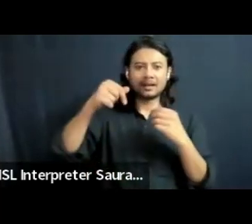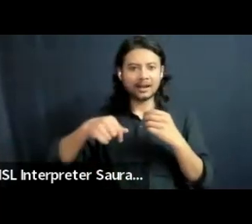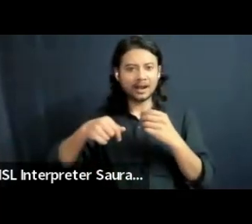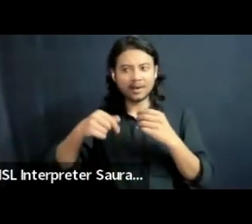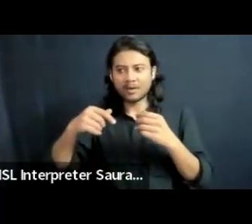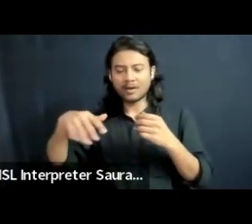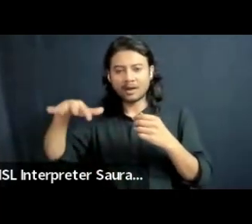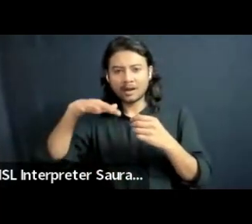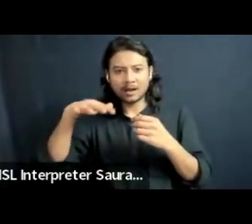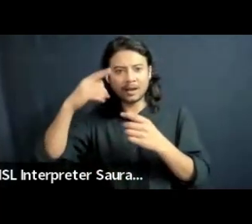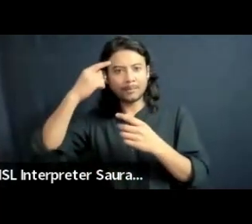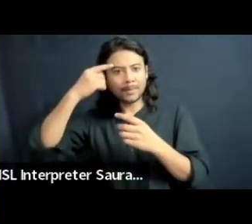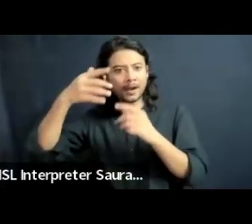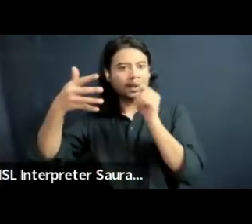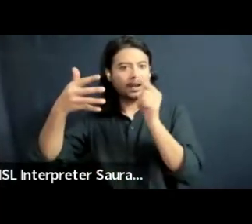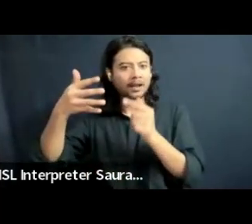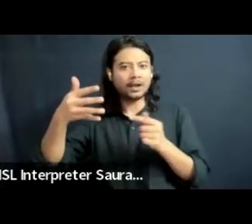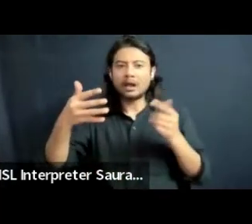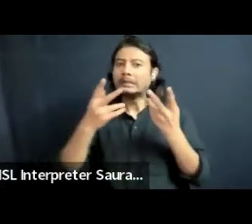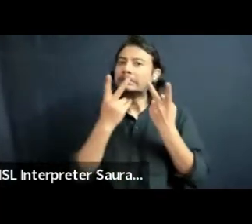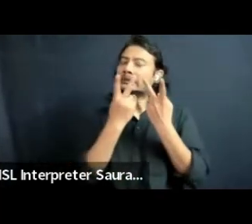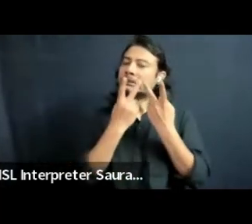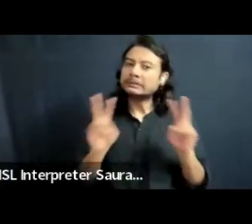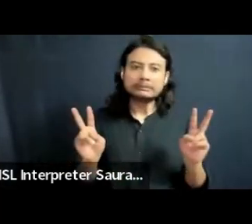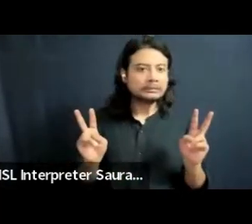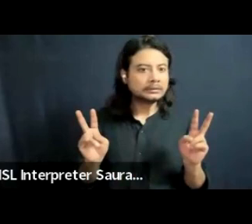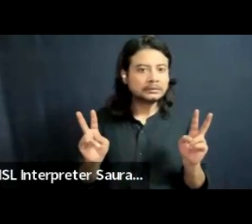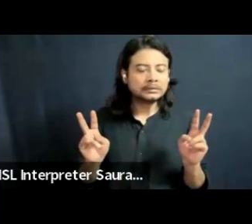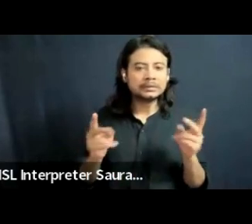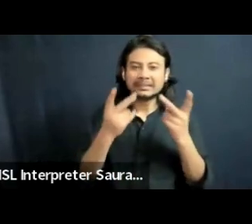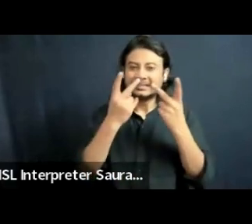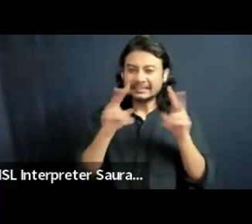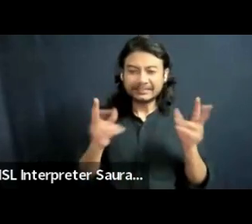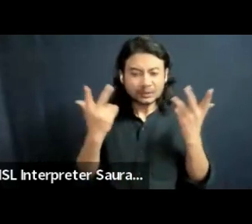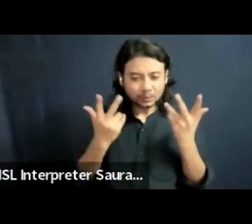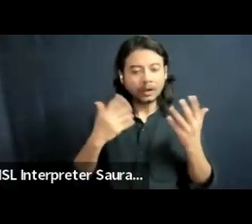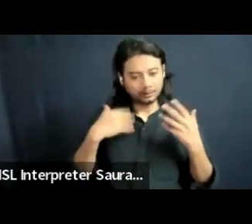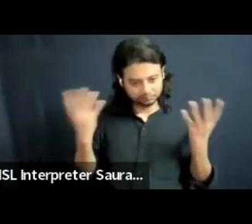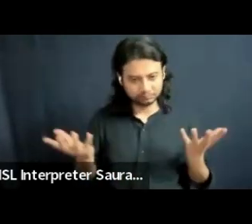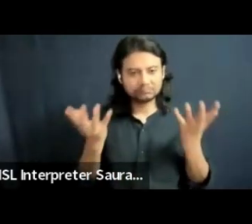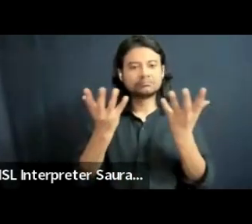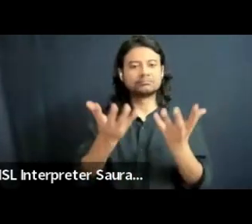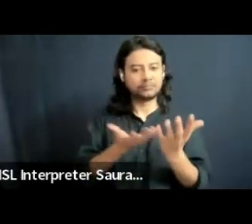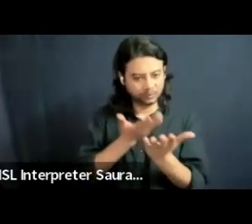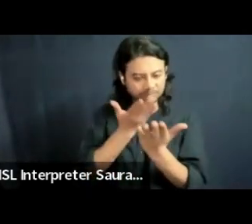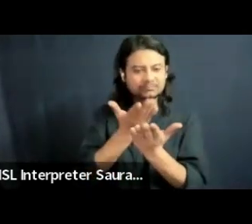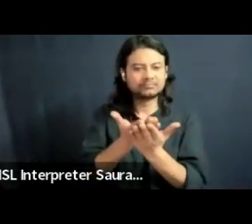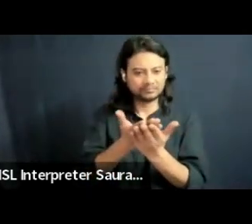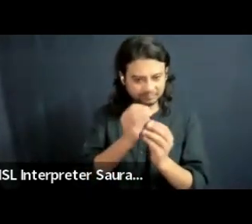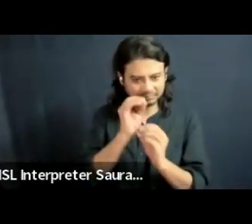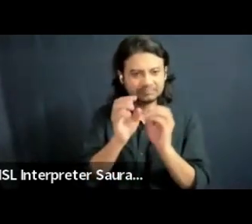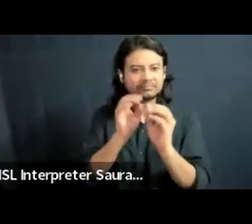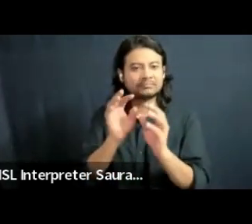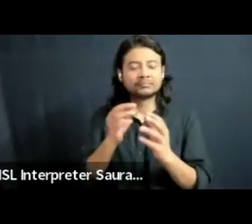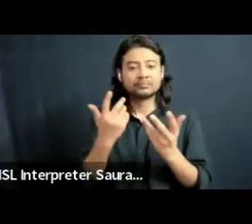in thinking because it is the way we think about people that affects the kind of decisions